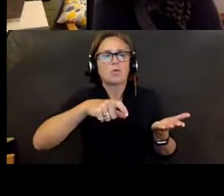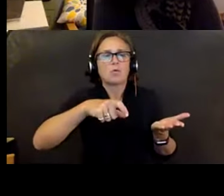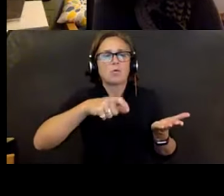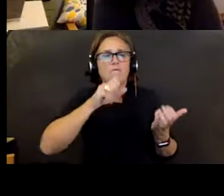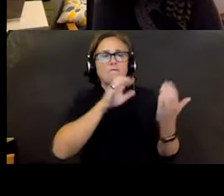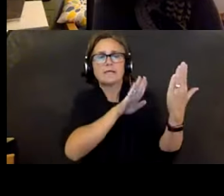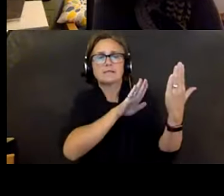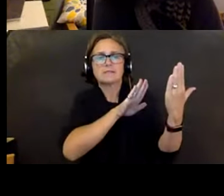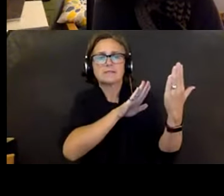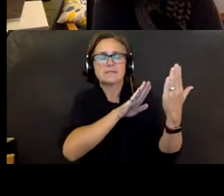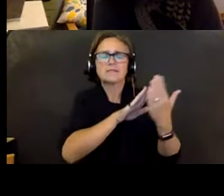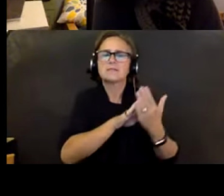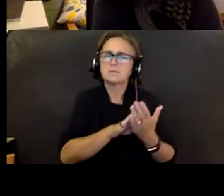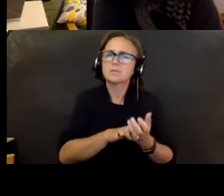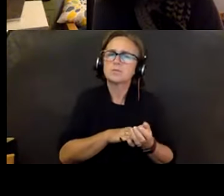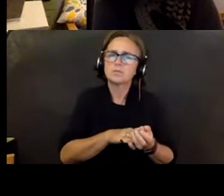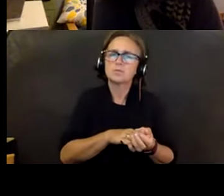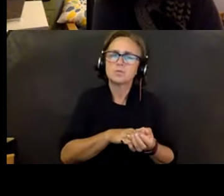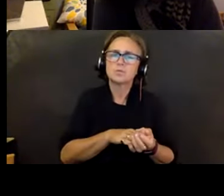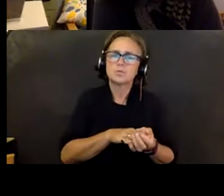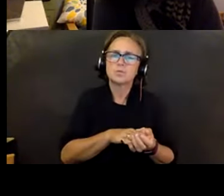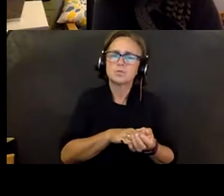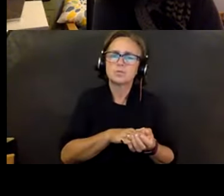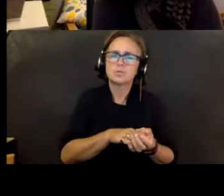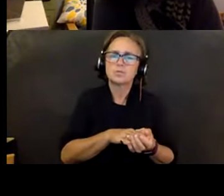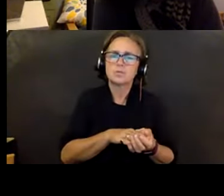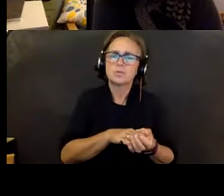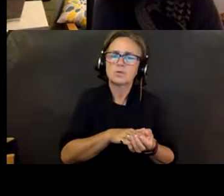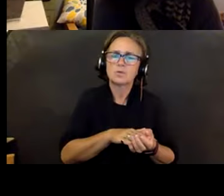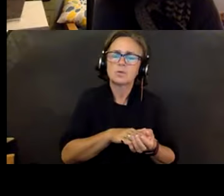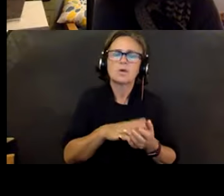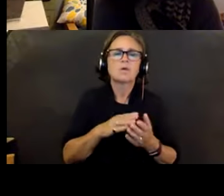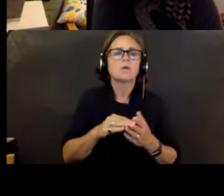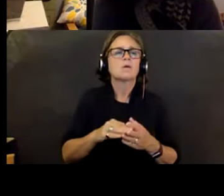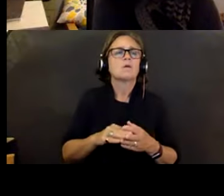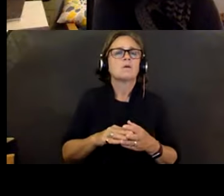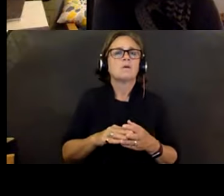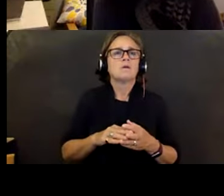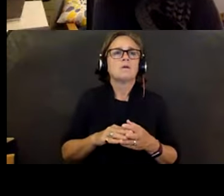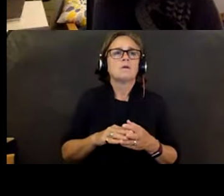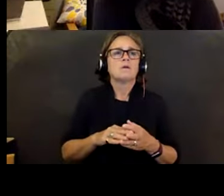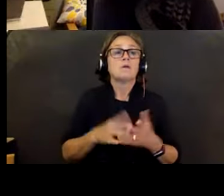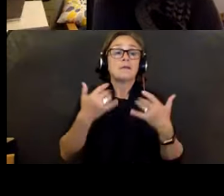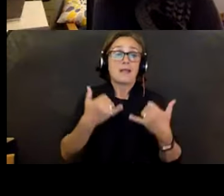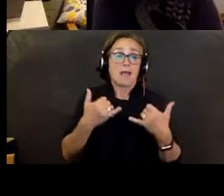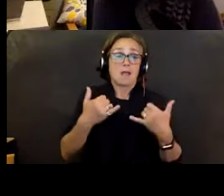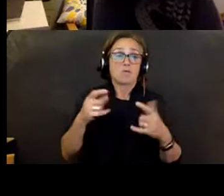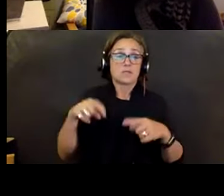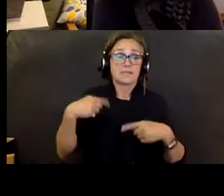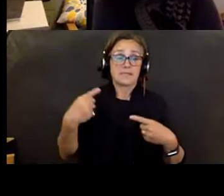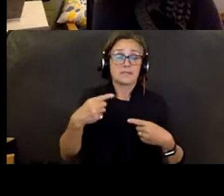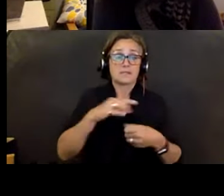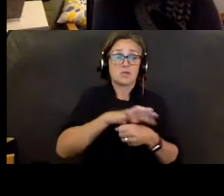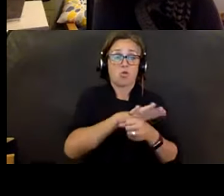since Floyd, people have started to say, okay, maybe there's a problem. But what I